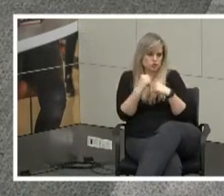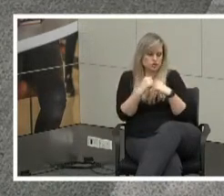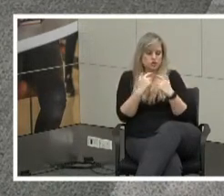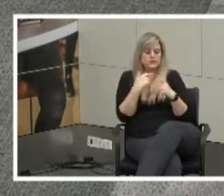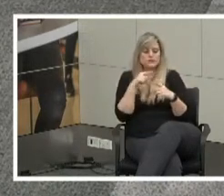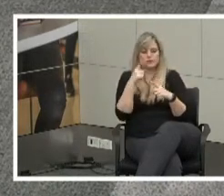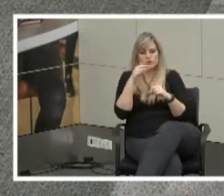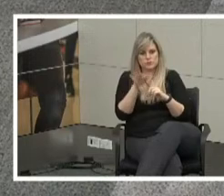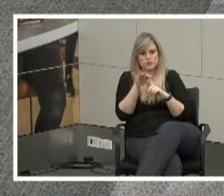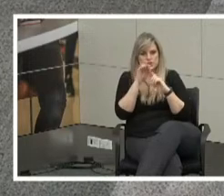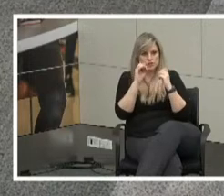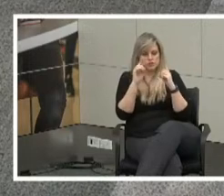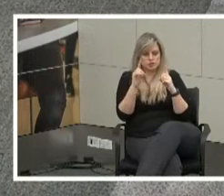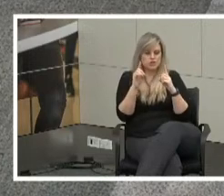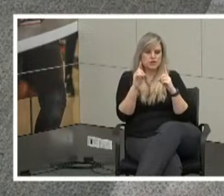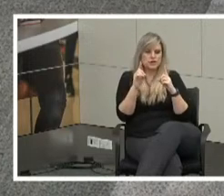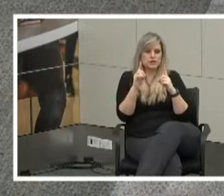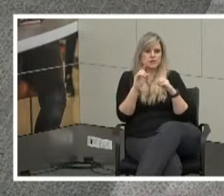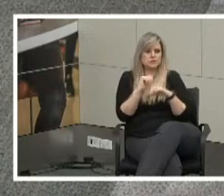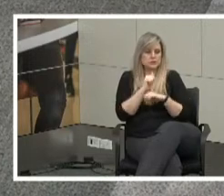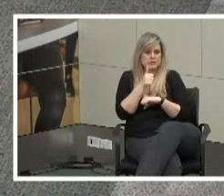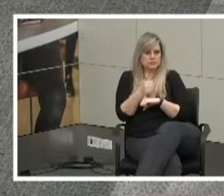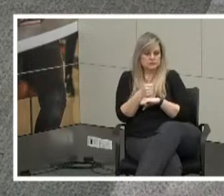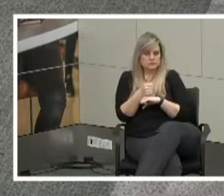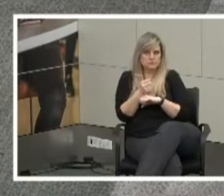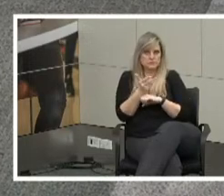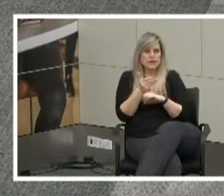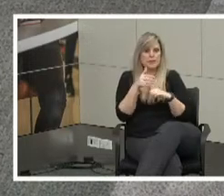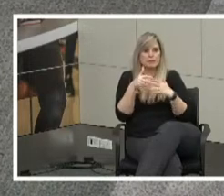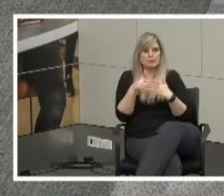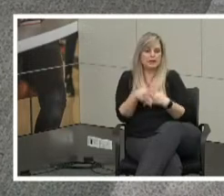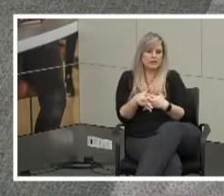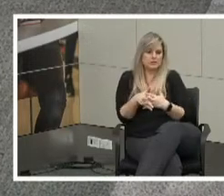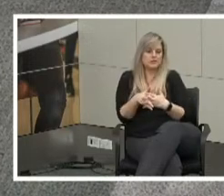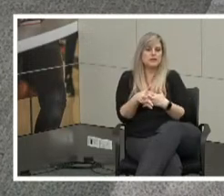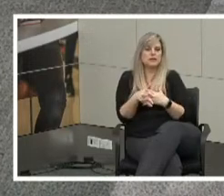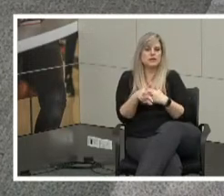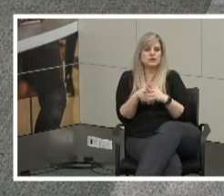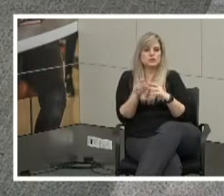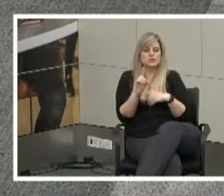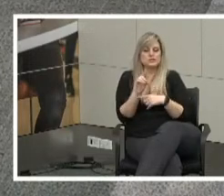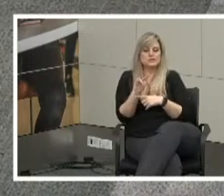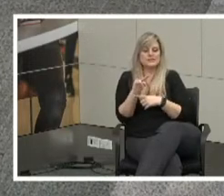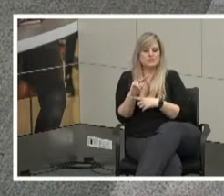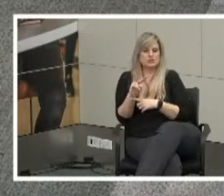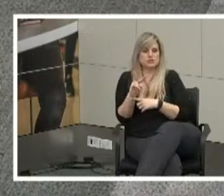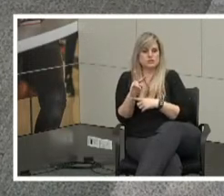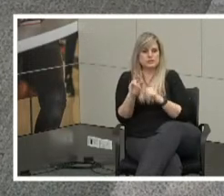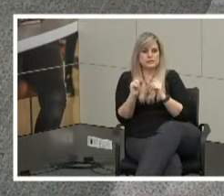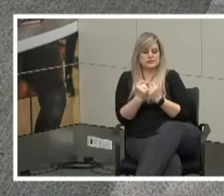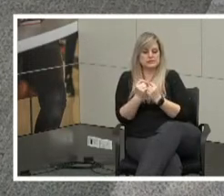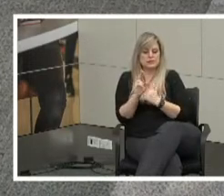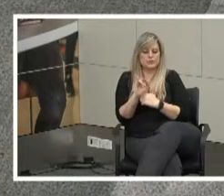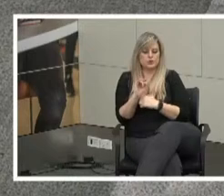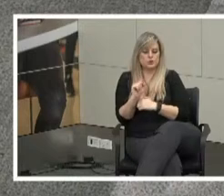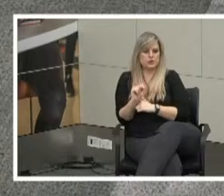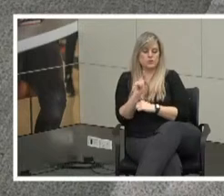education being um imp or being embedded into the division team unit that really allows the